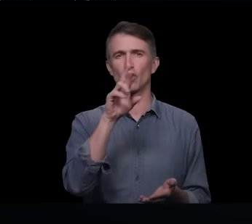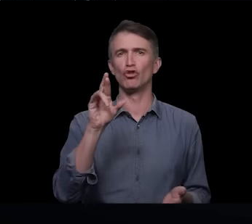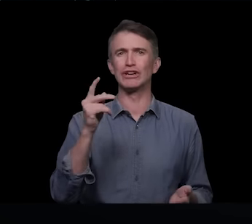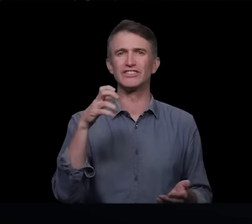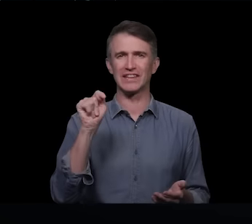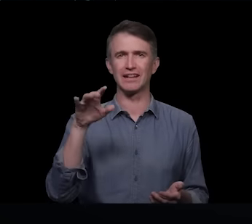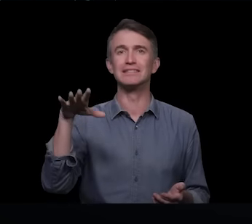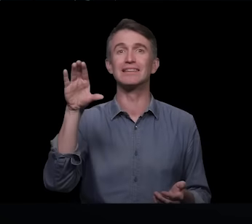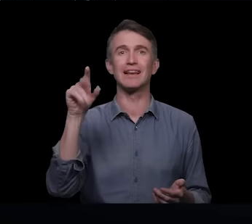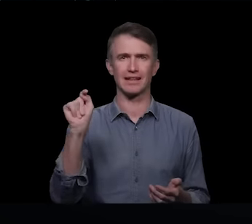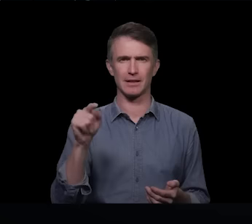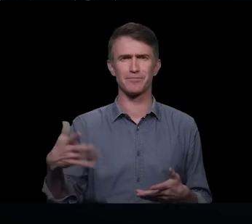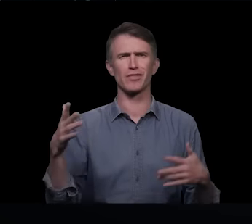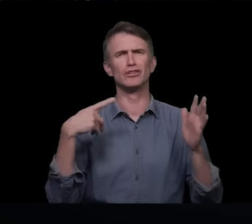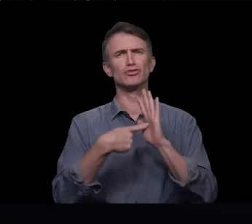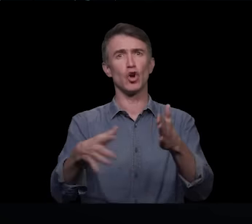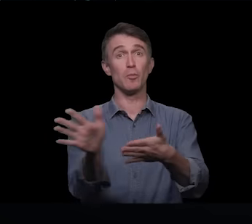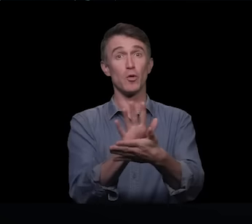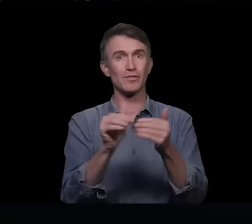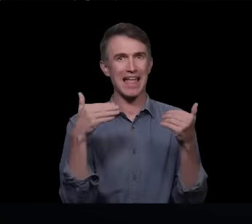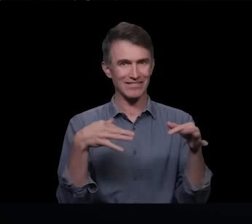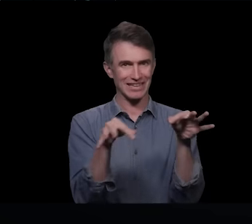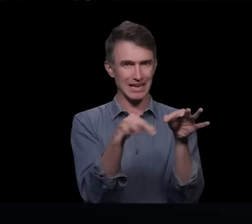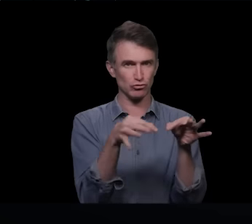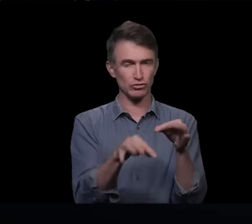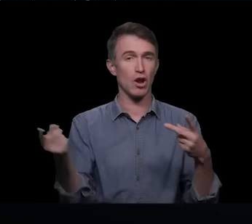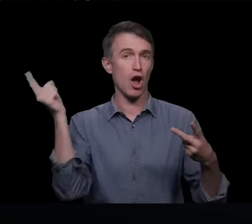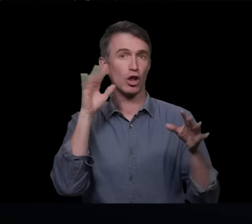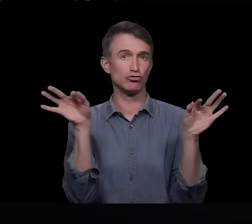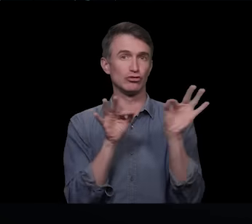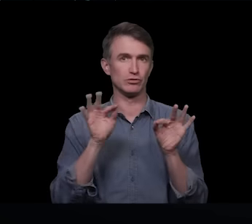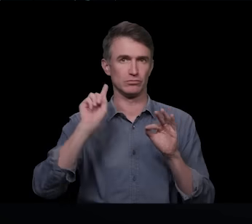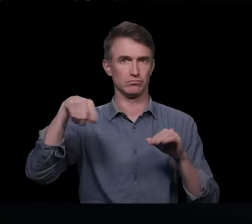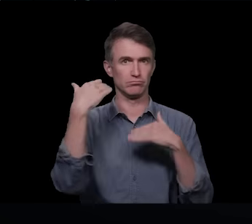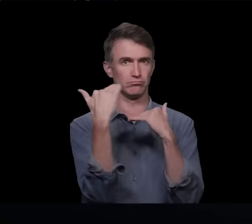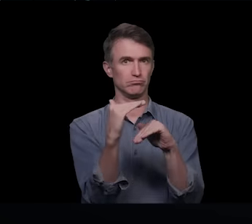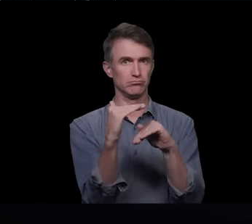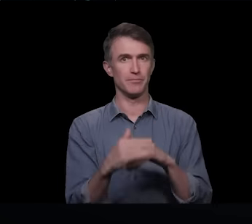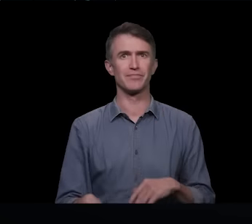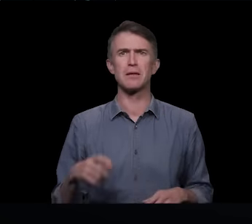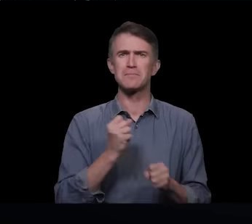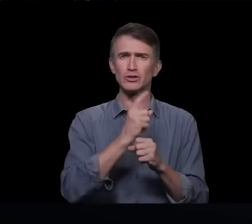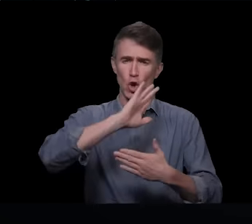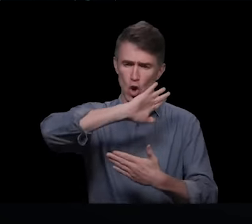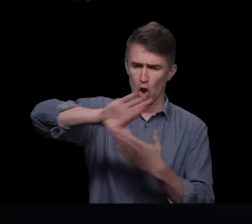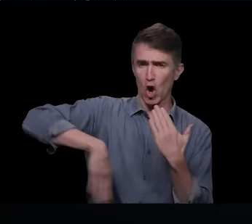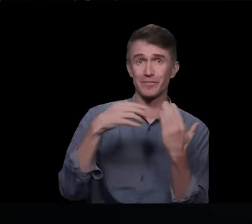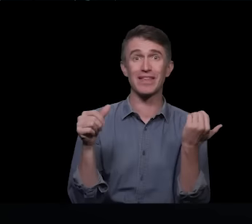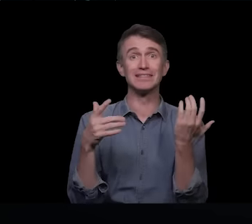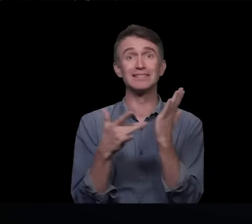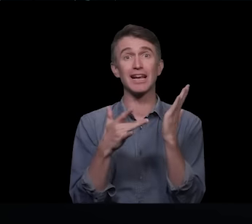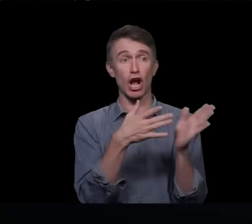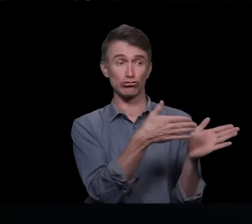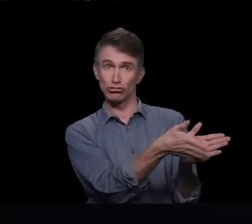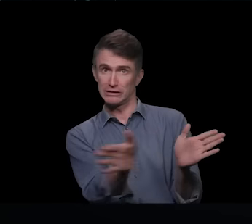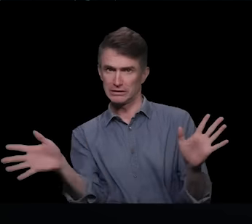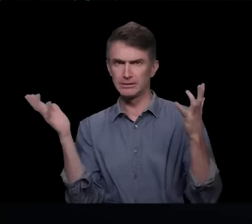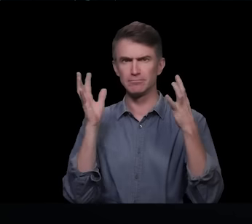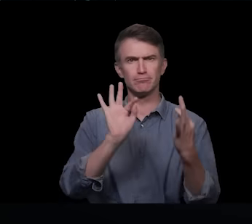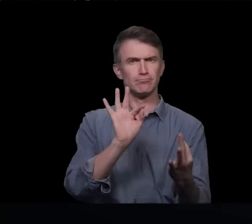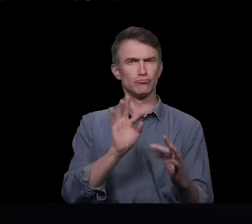Theater in Ridgefield, Connecticut, only shows movies that have captions and audio description. They make sure all the